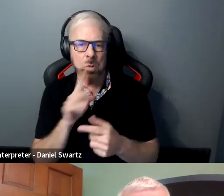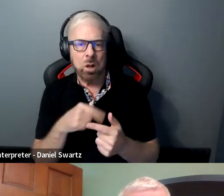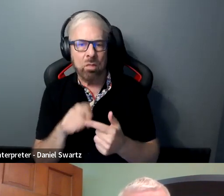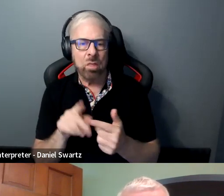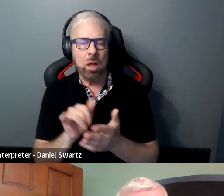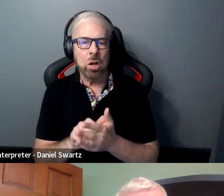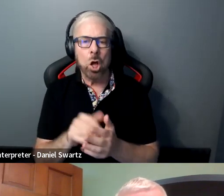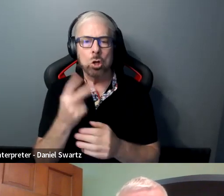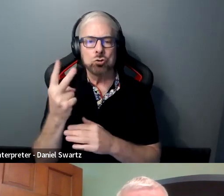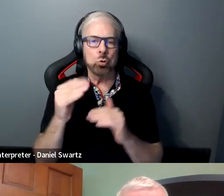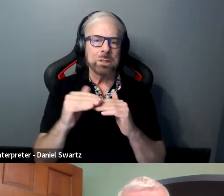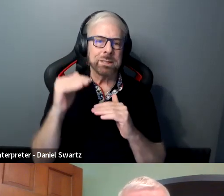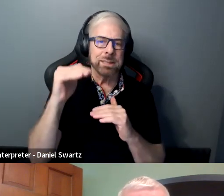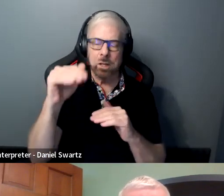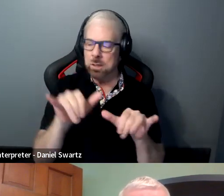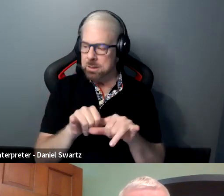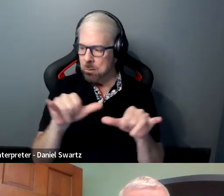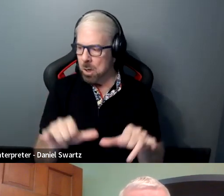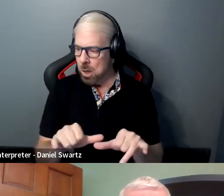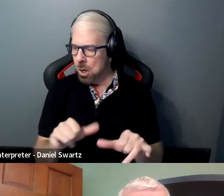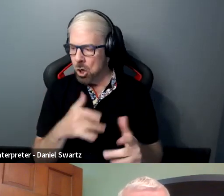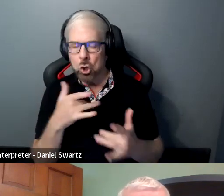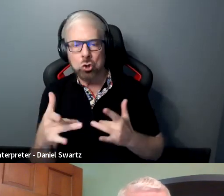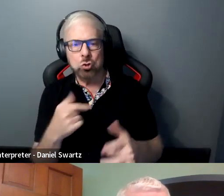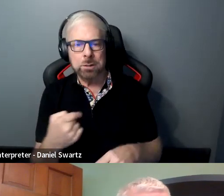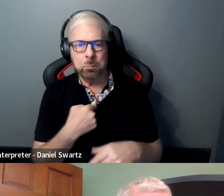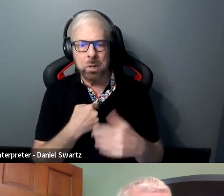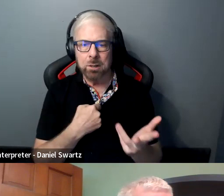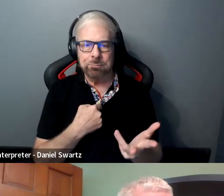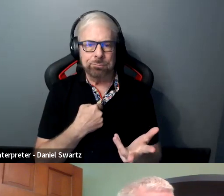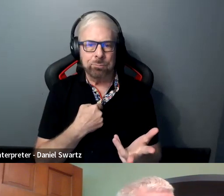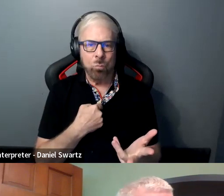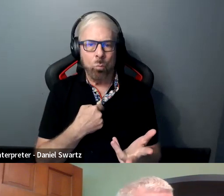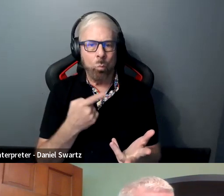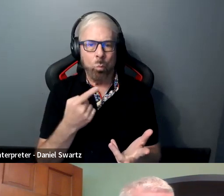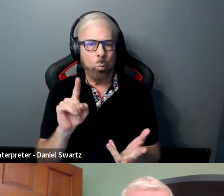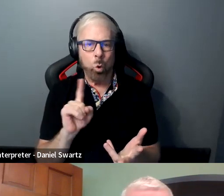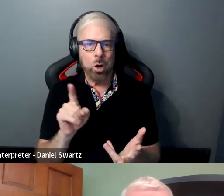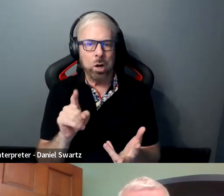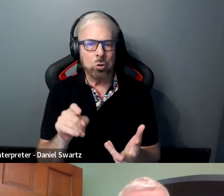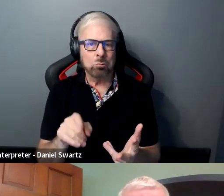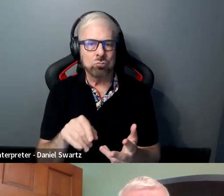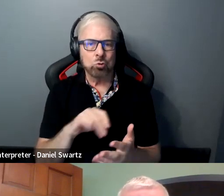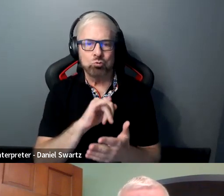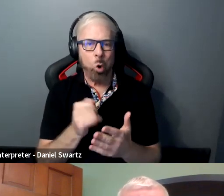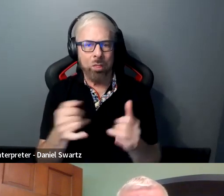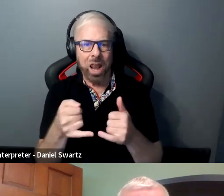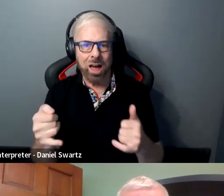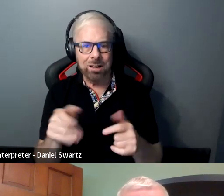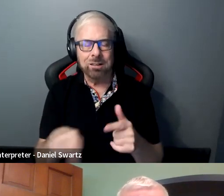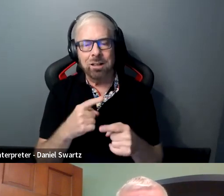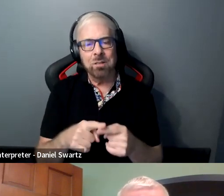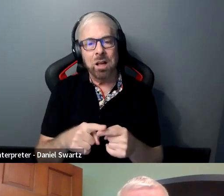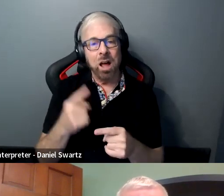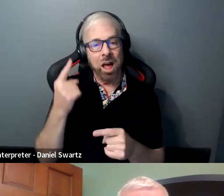system. That concerns me because where do you draw the line? I did hear some rumblings that it may be an attorney that makes